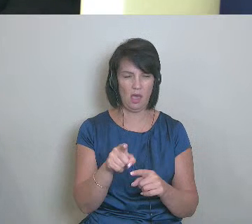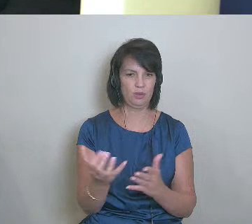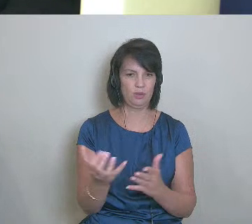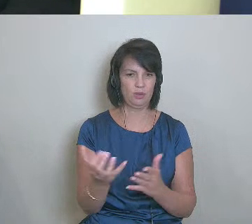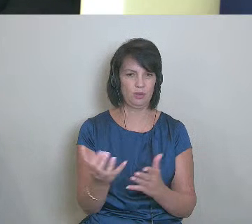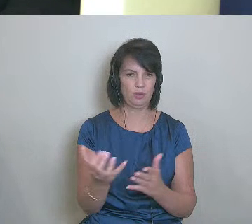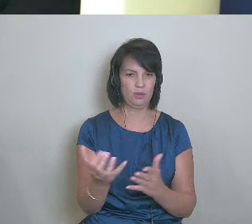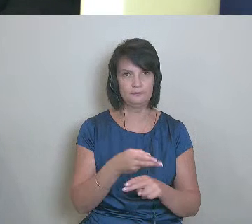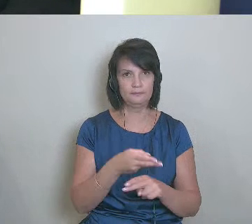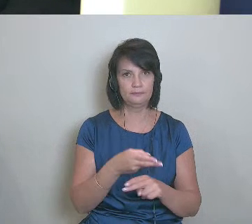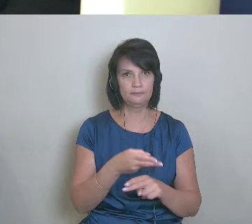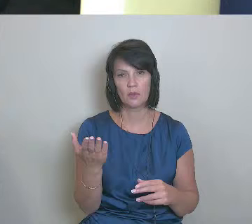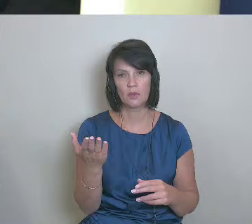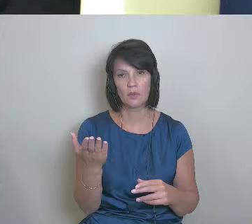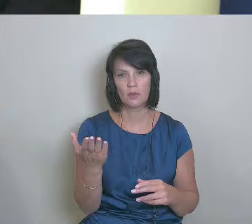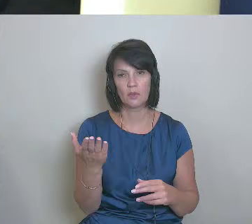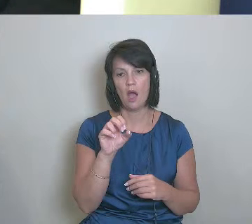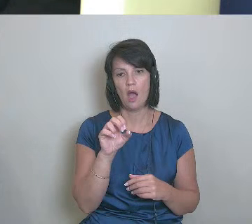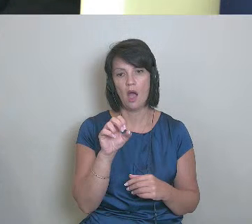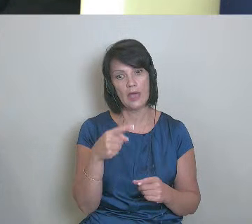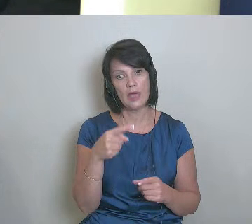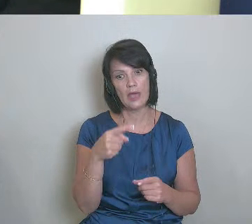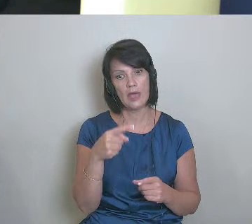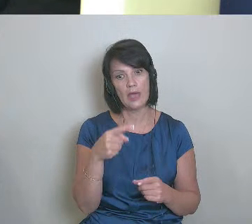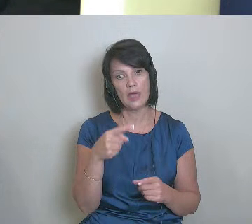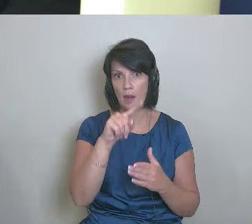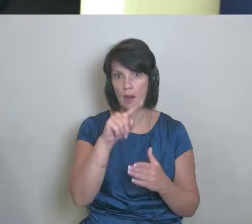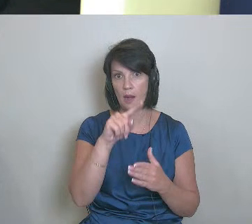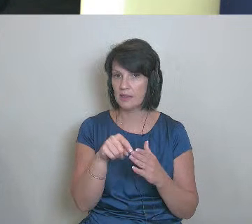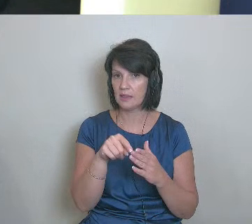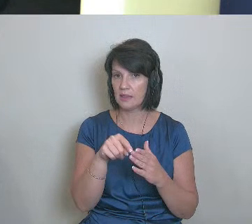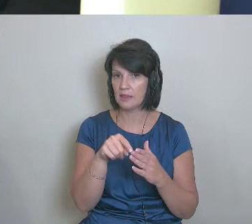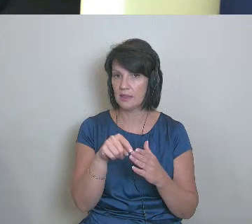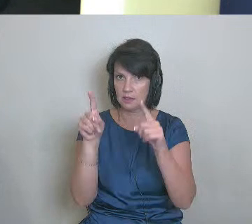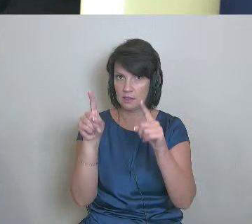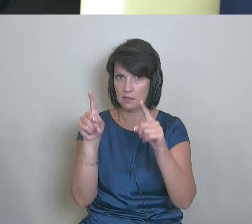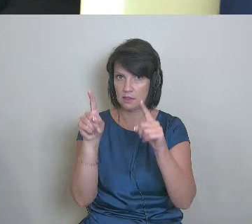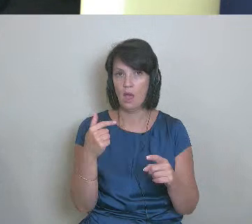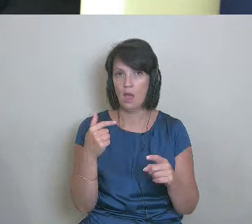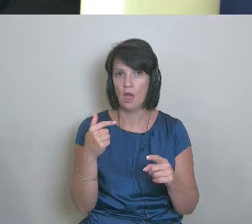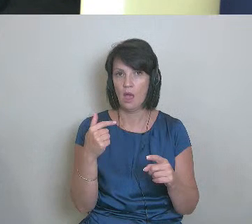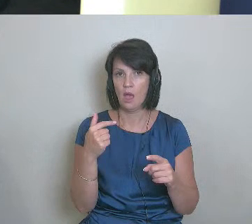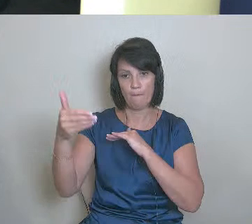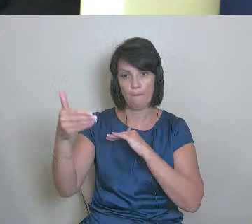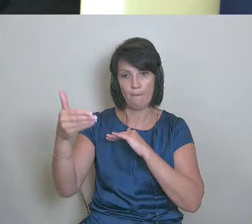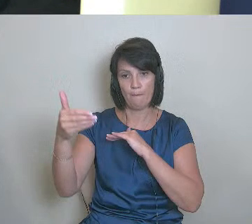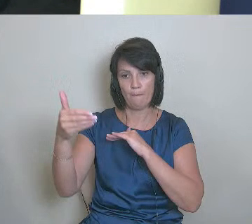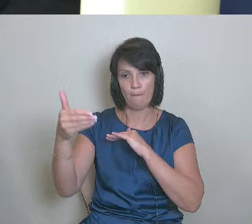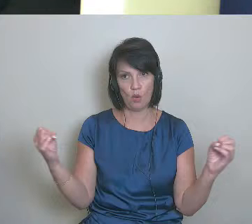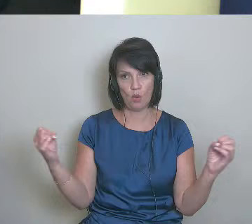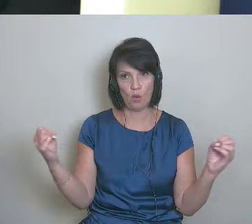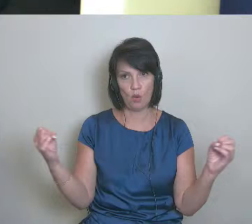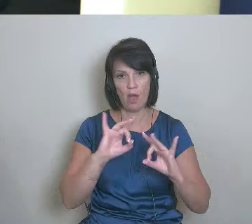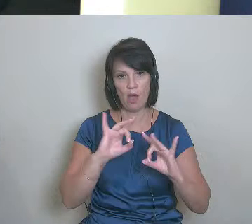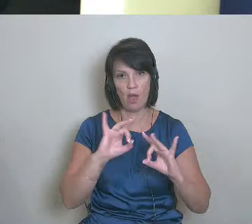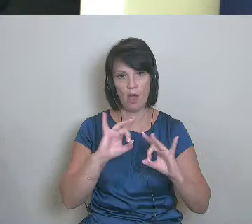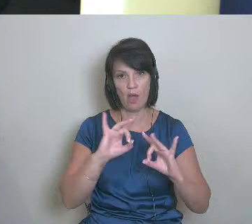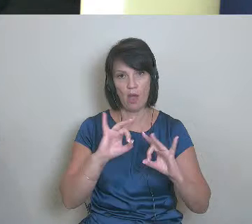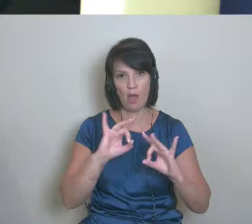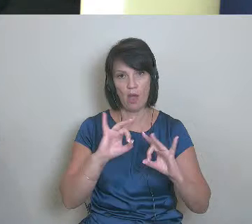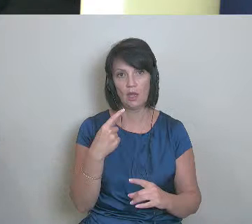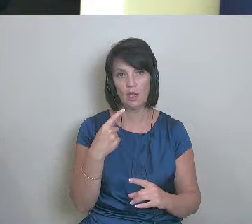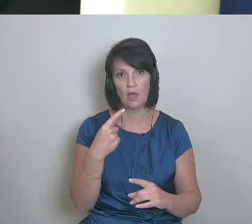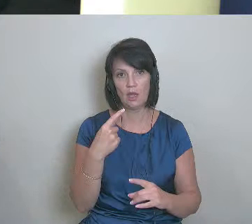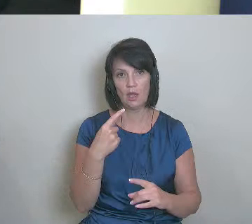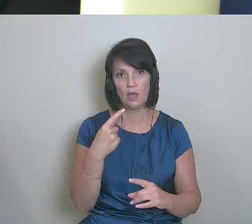state security system was not letting those people to get access to the premises. We